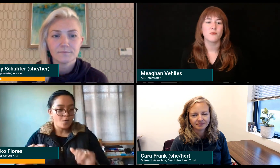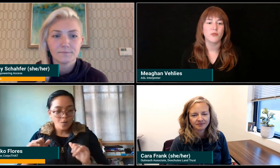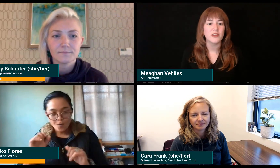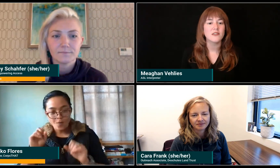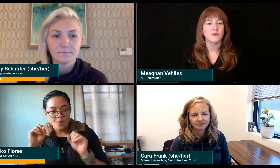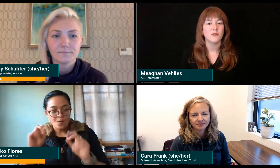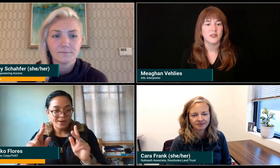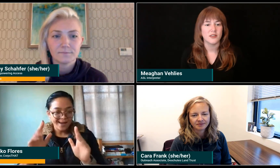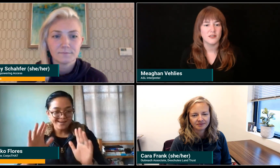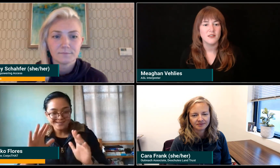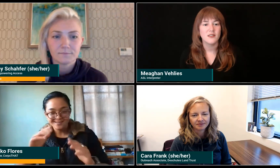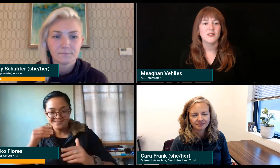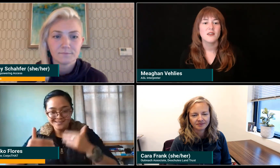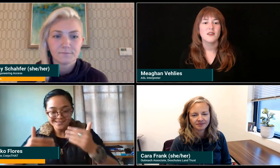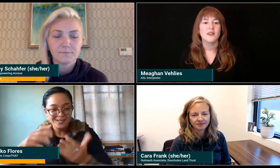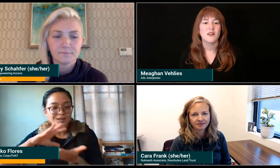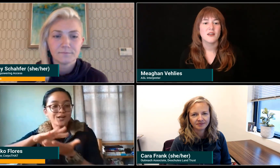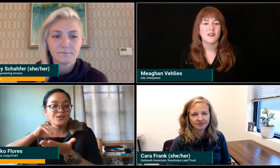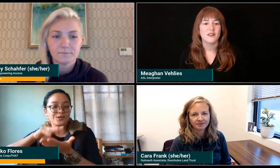If you're bringing someone in,